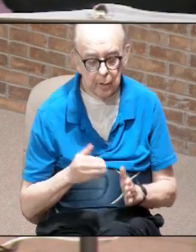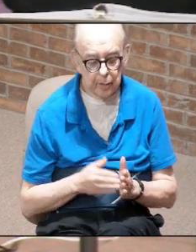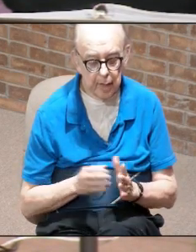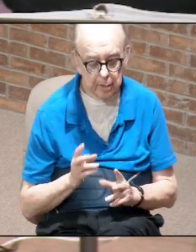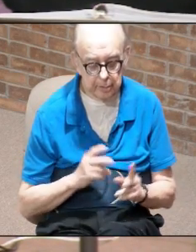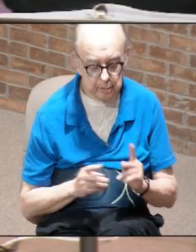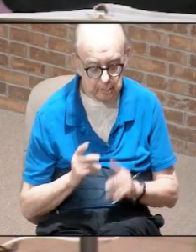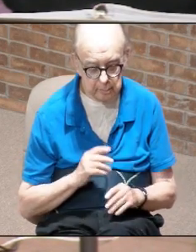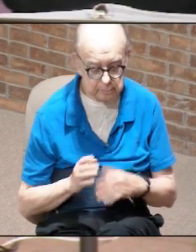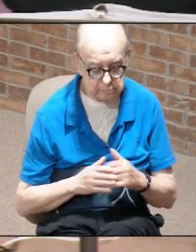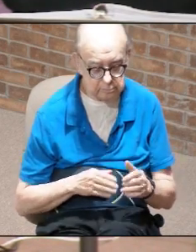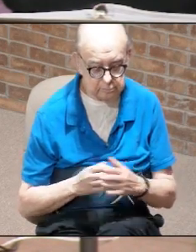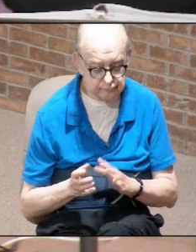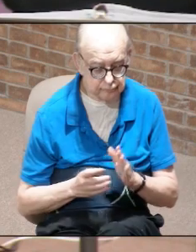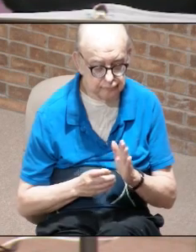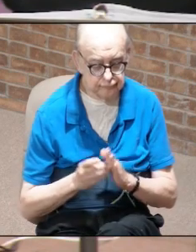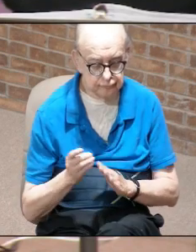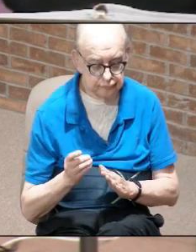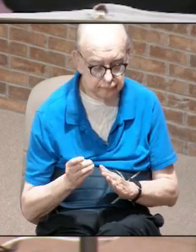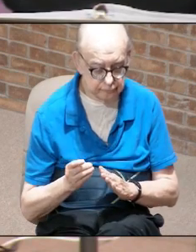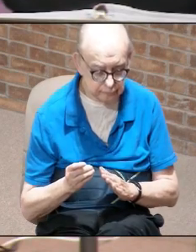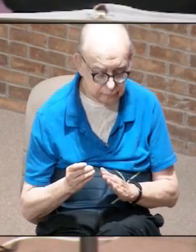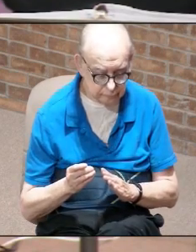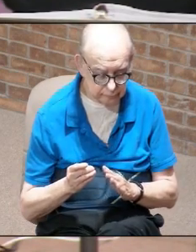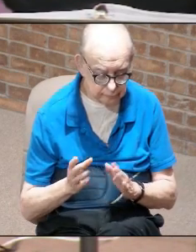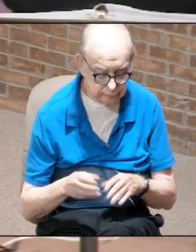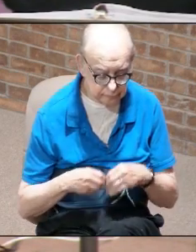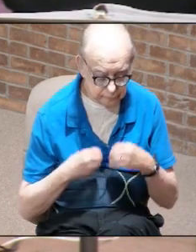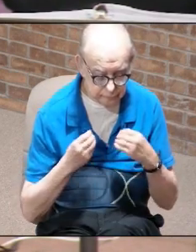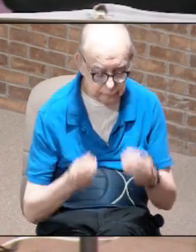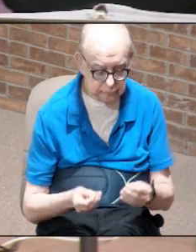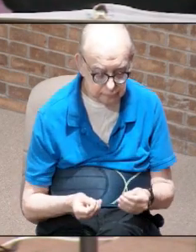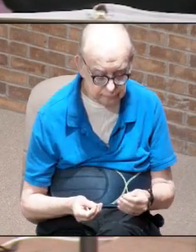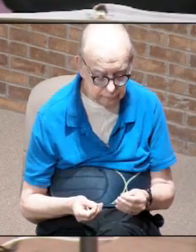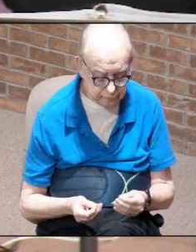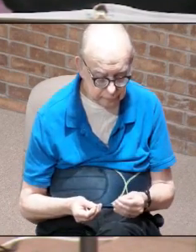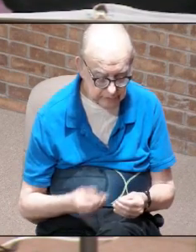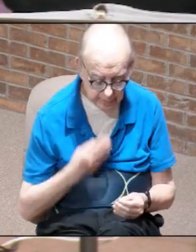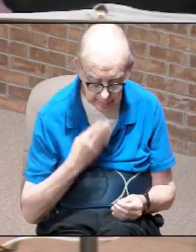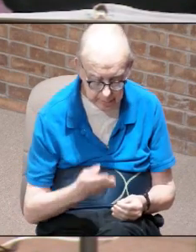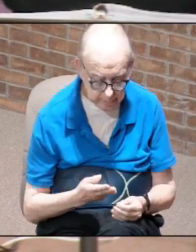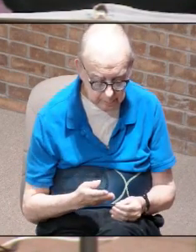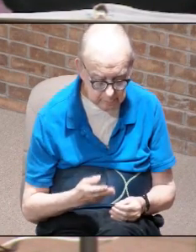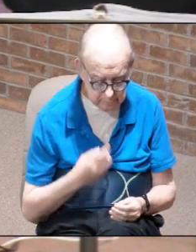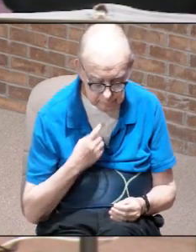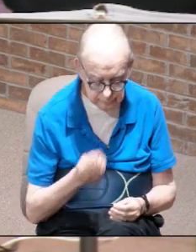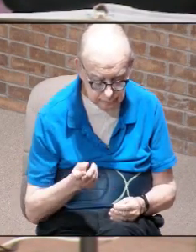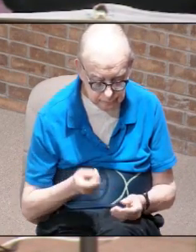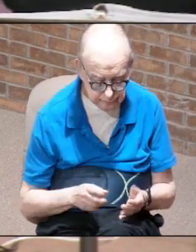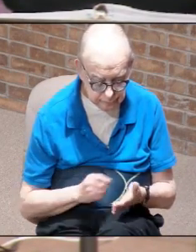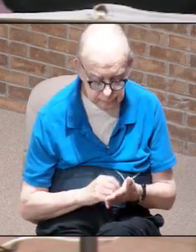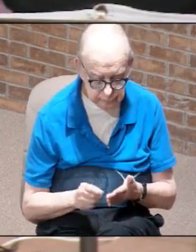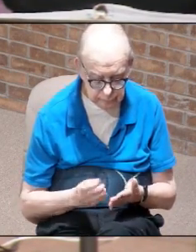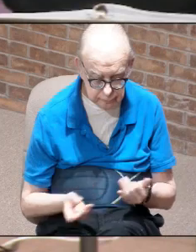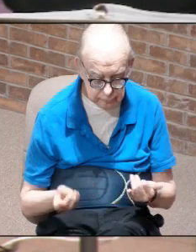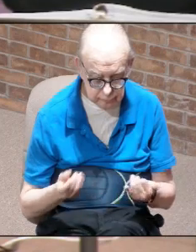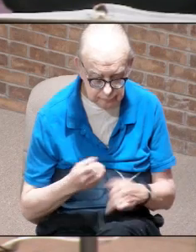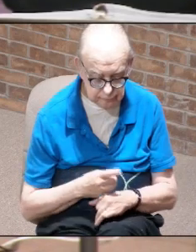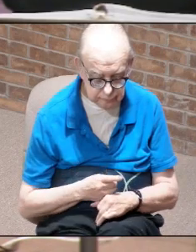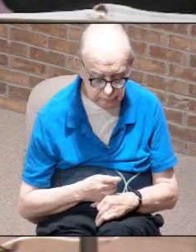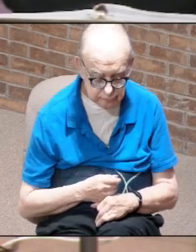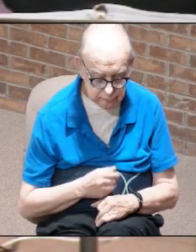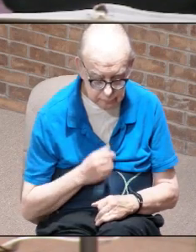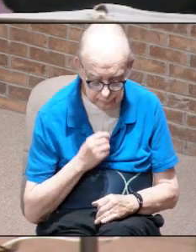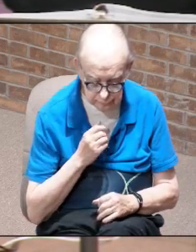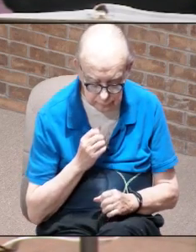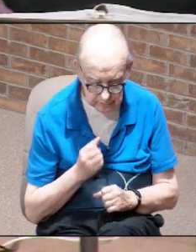had built it and developed it, and he says, and I want to give him a sense of gratitude. He says, I'm telling you, when I arrived that day, I didn't